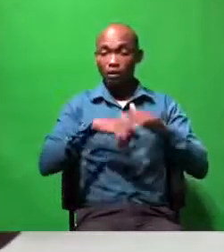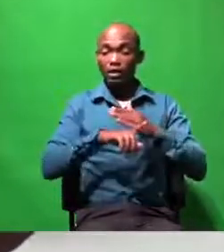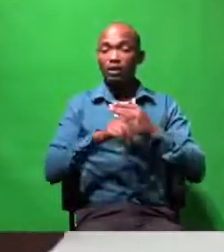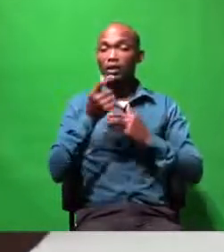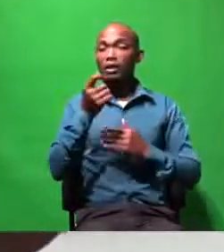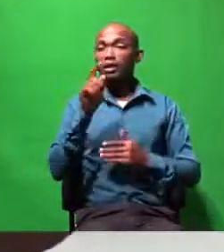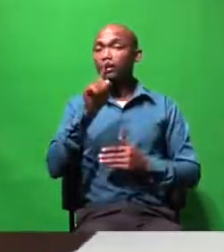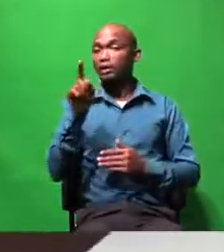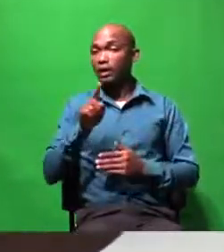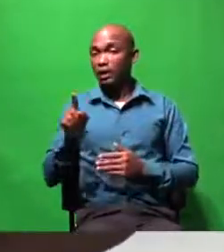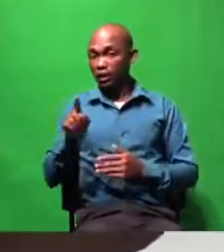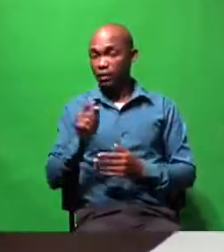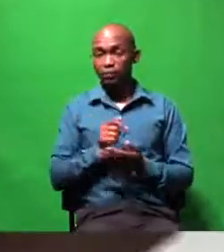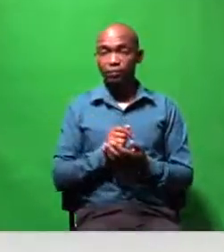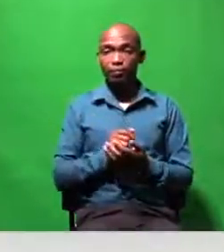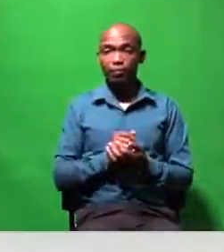Tanzania.